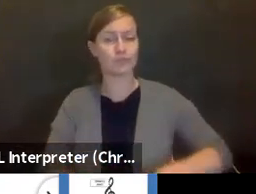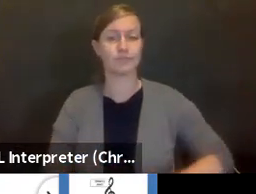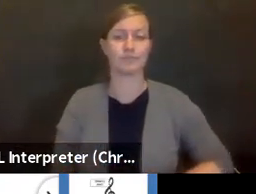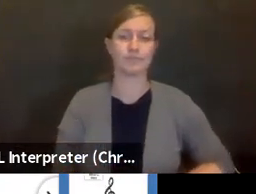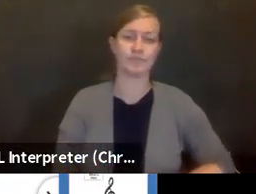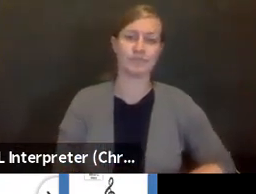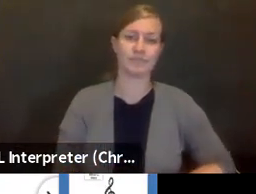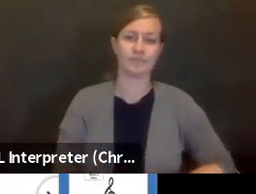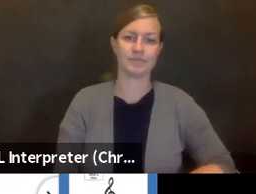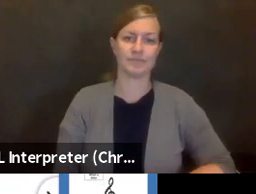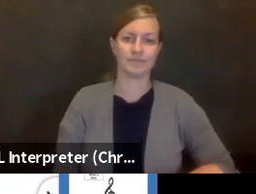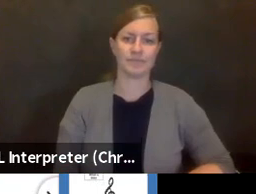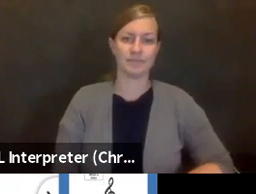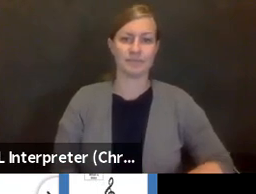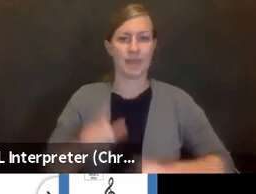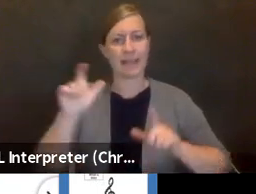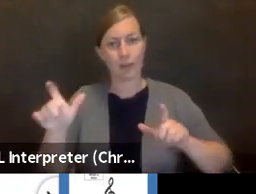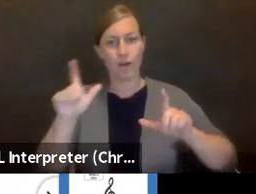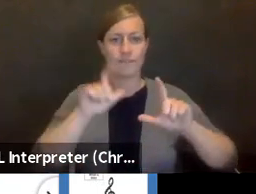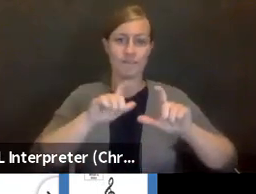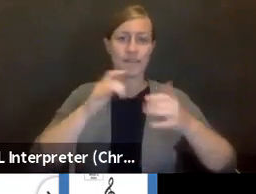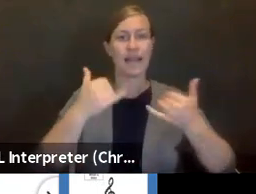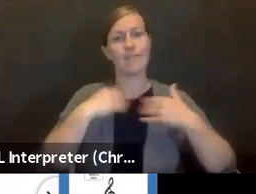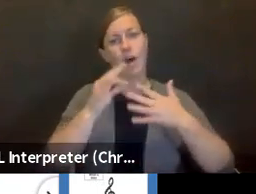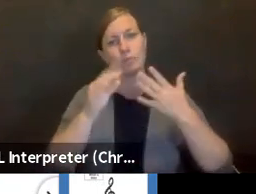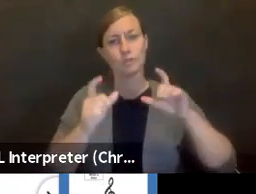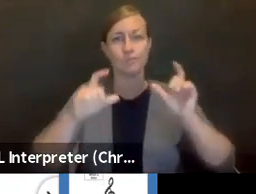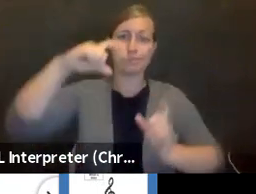I click off of it, which gives me other options. So I can like turn it.